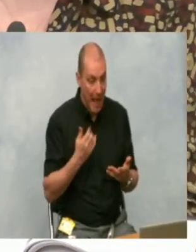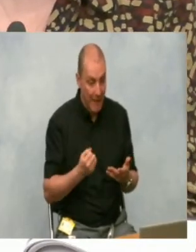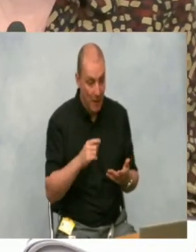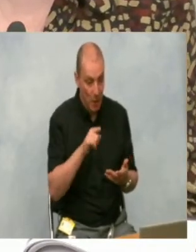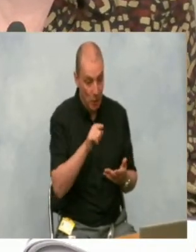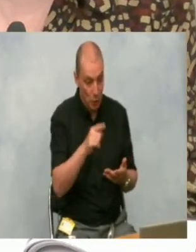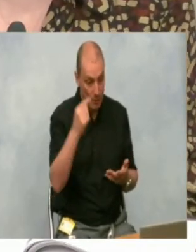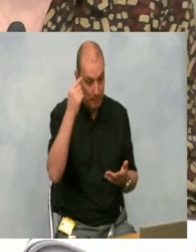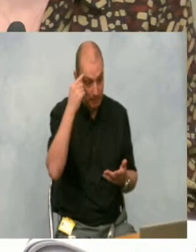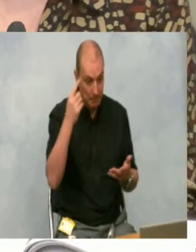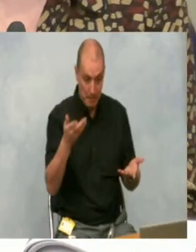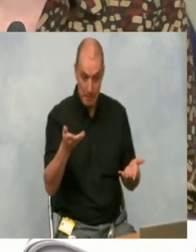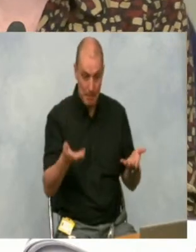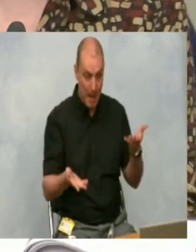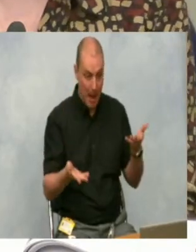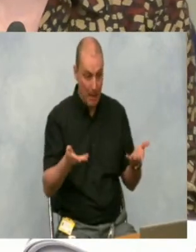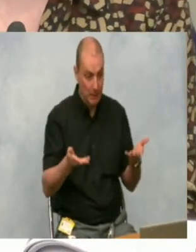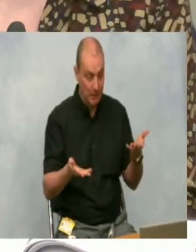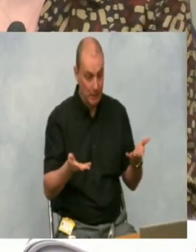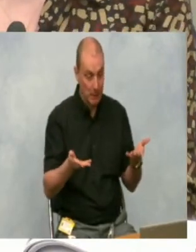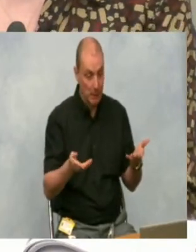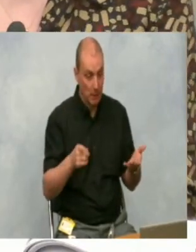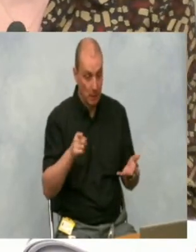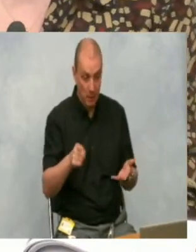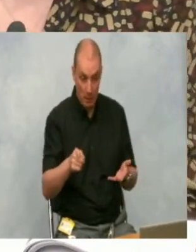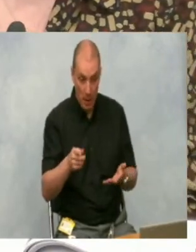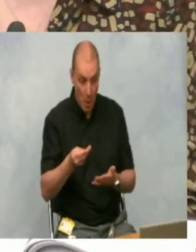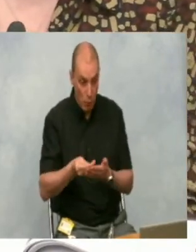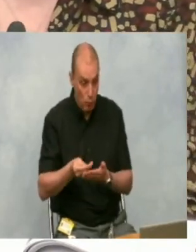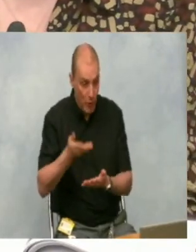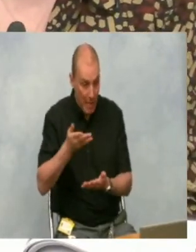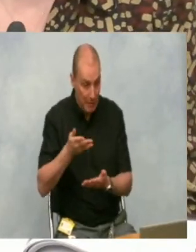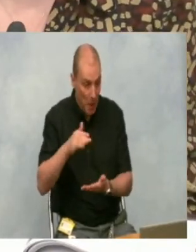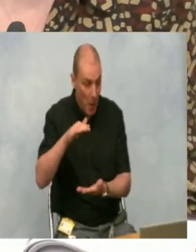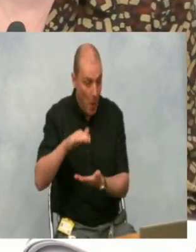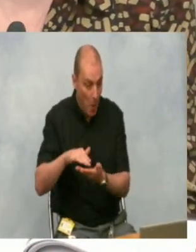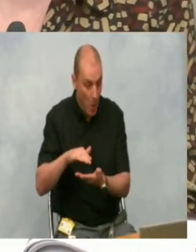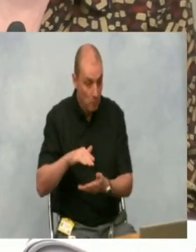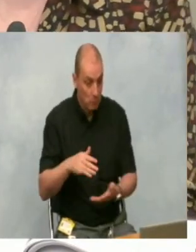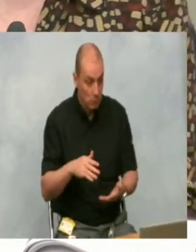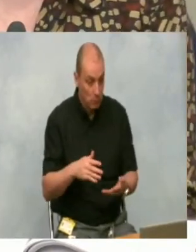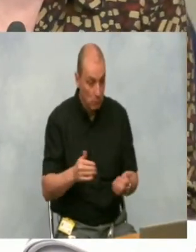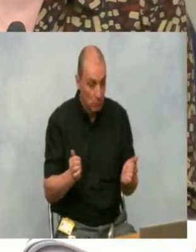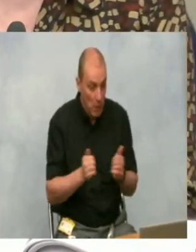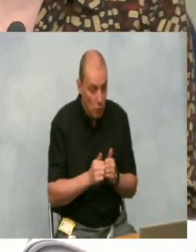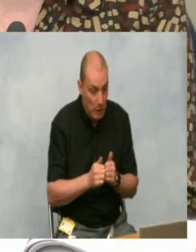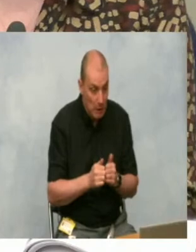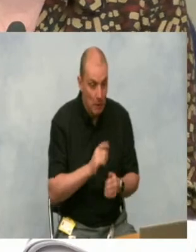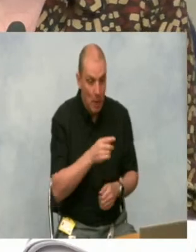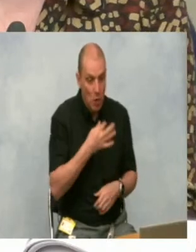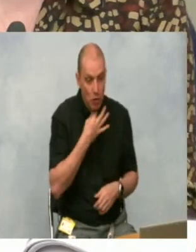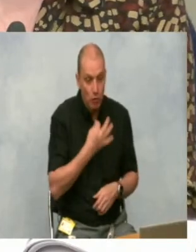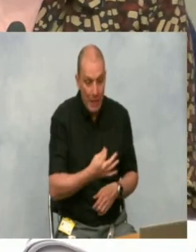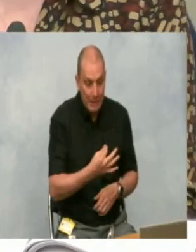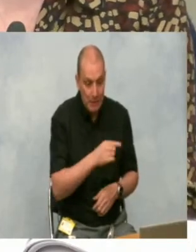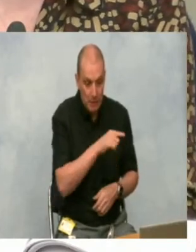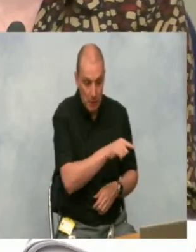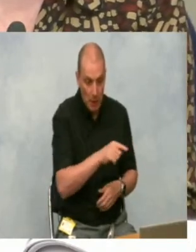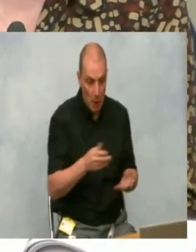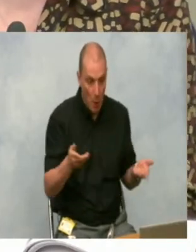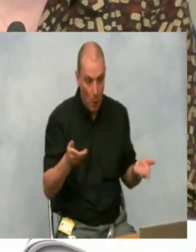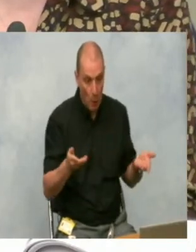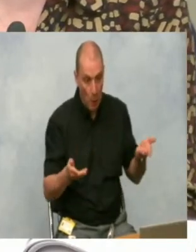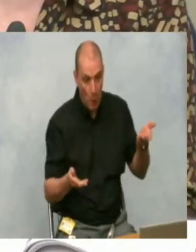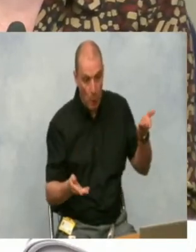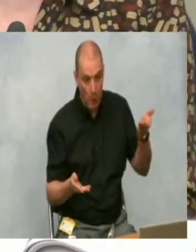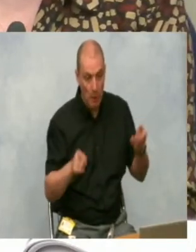market price? No, we don't. But in taking it in the round of the other risks associated with retaining the property, we feel this is the